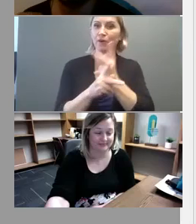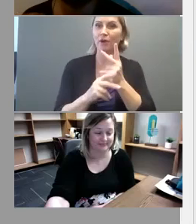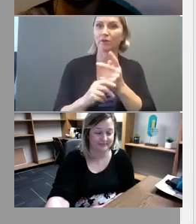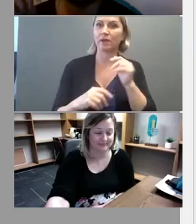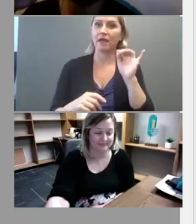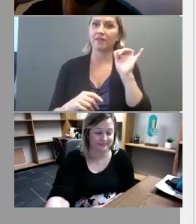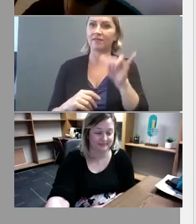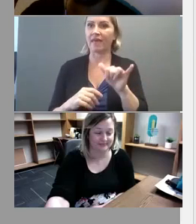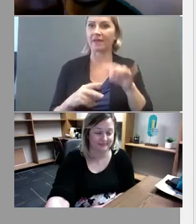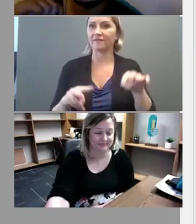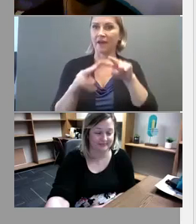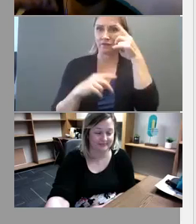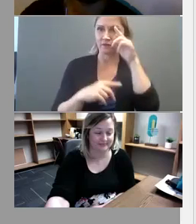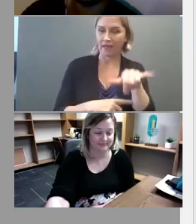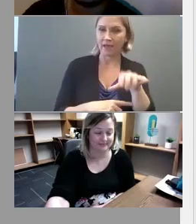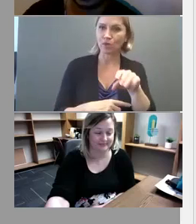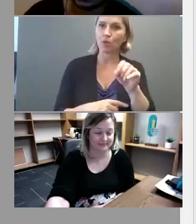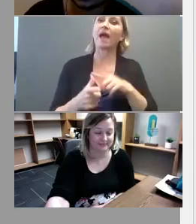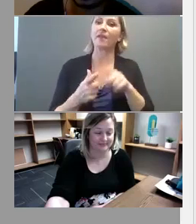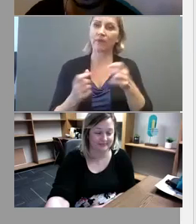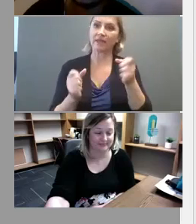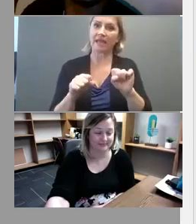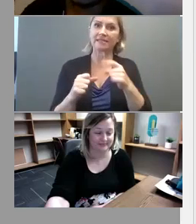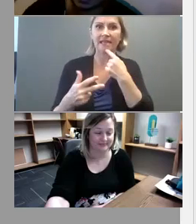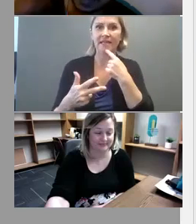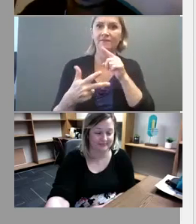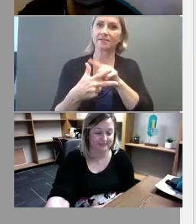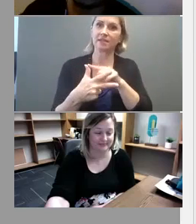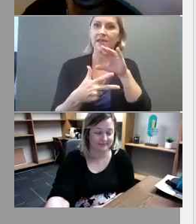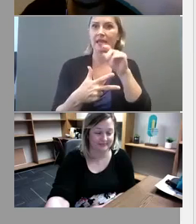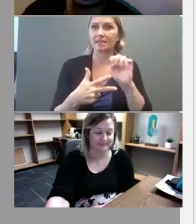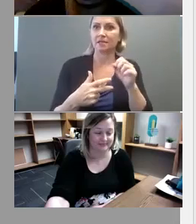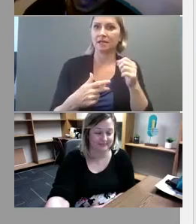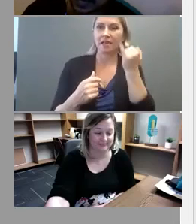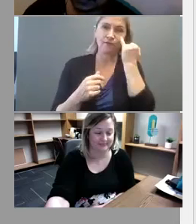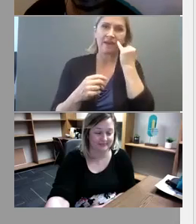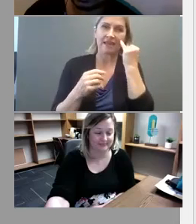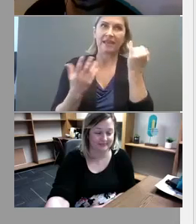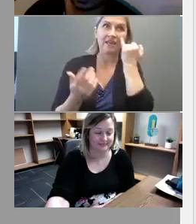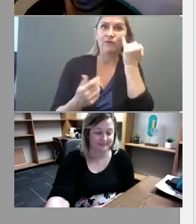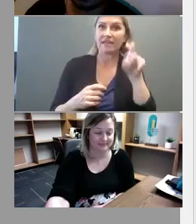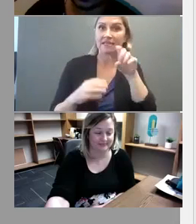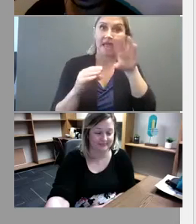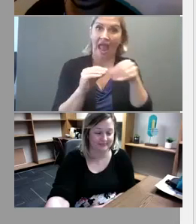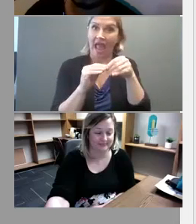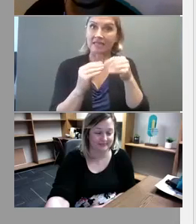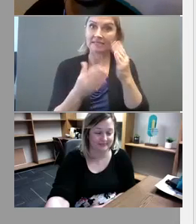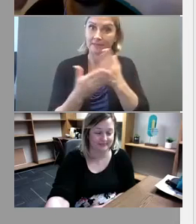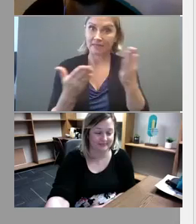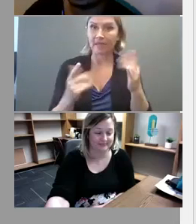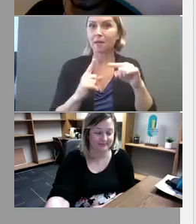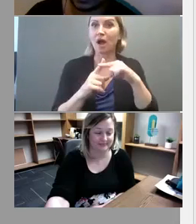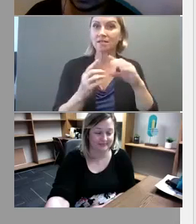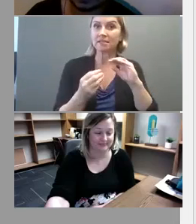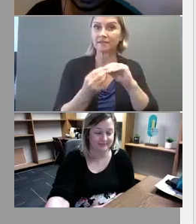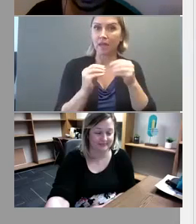which you can then say which case applies. If we need to add something, add a positive number, then